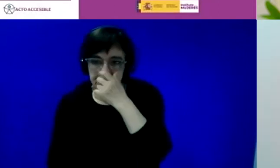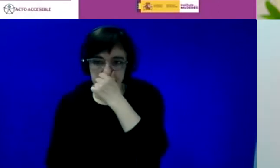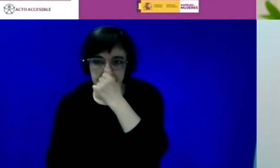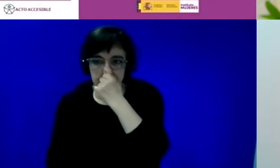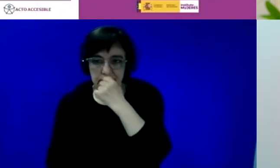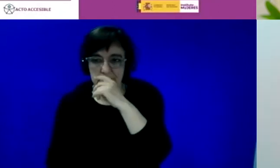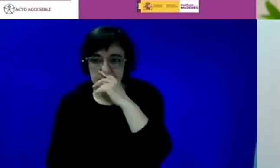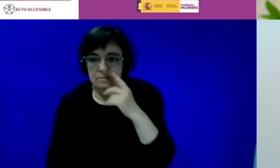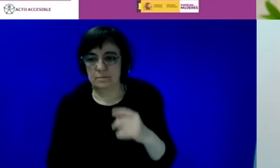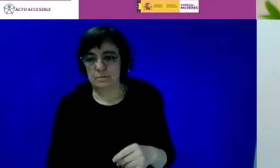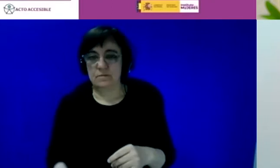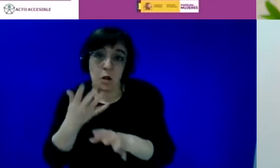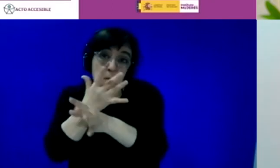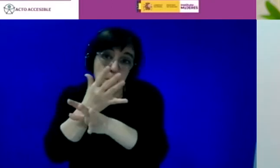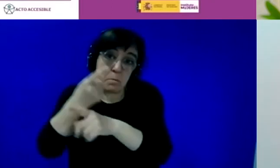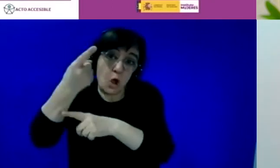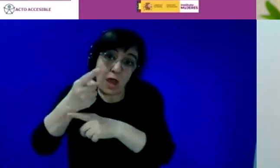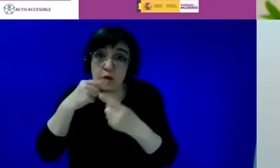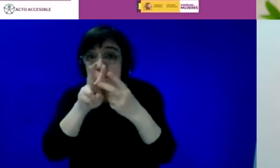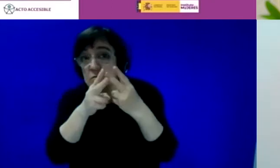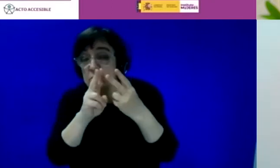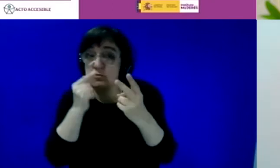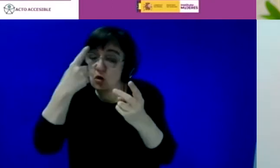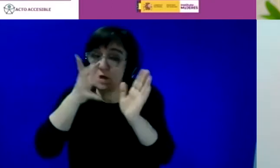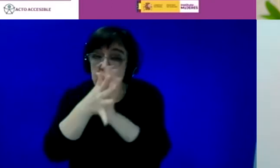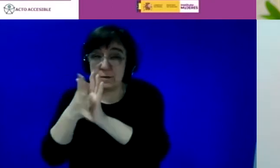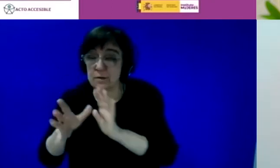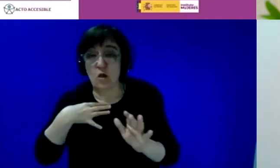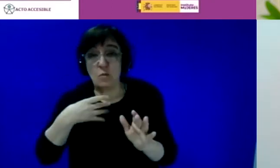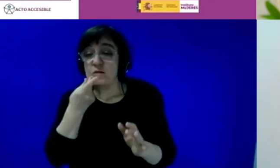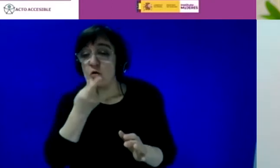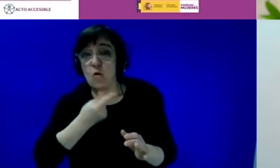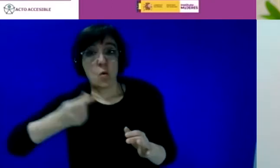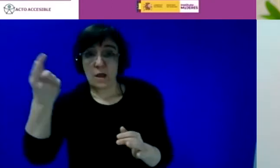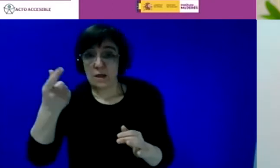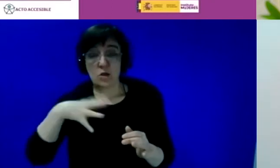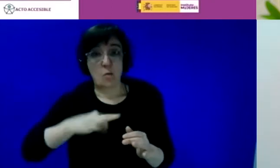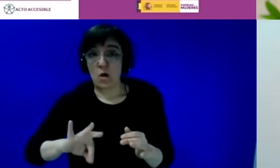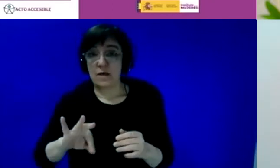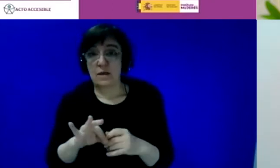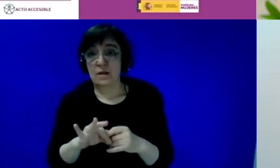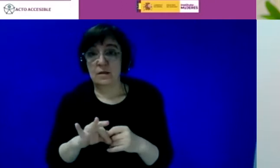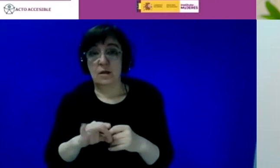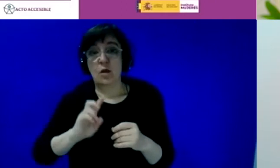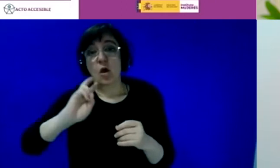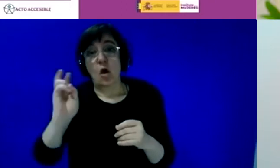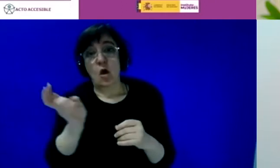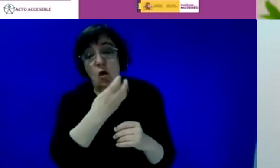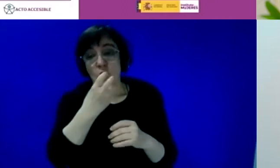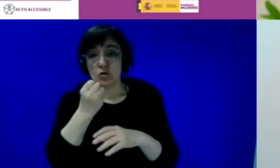they cannot flee and they cannot get any additional support. From that side, I